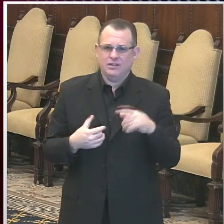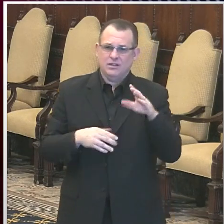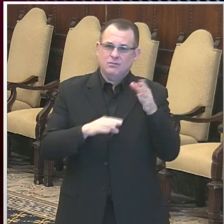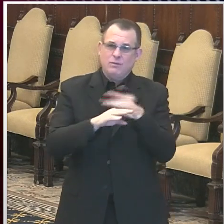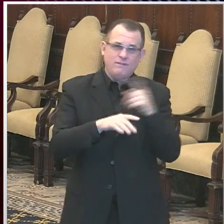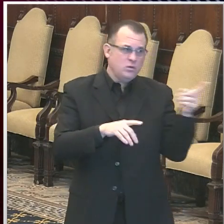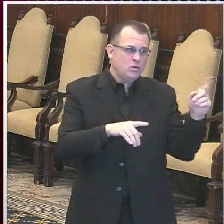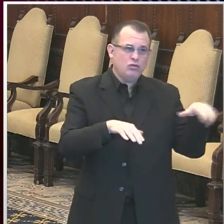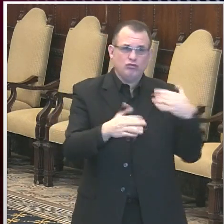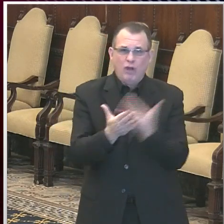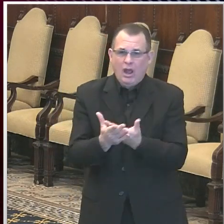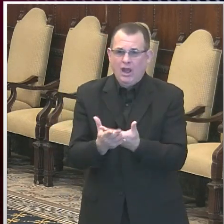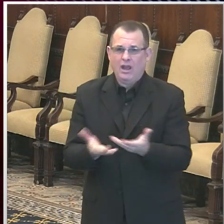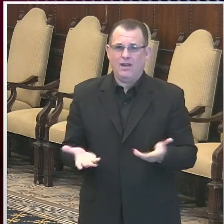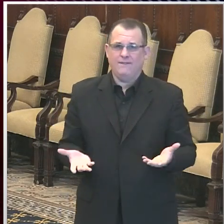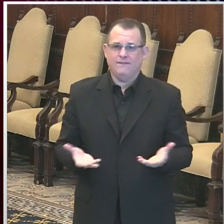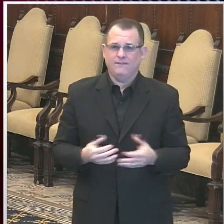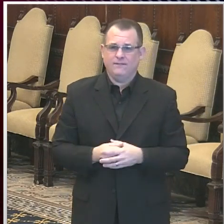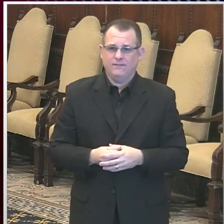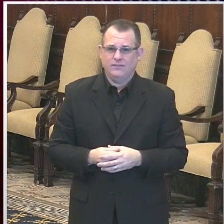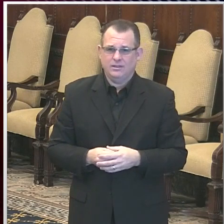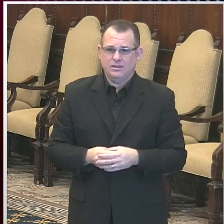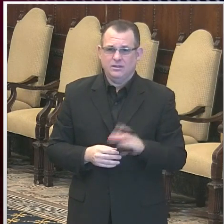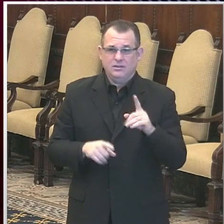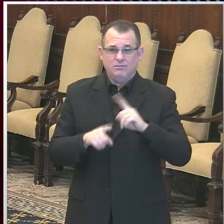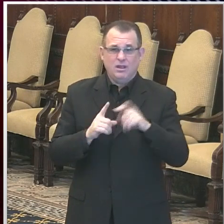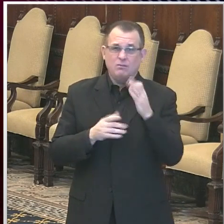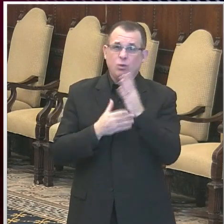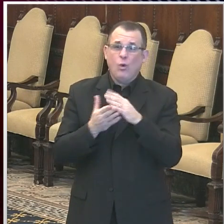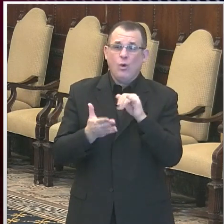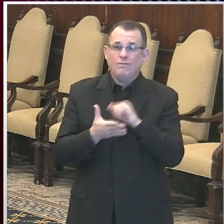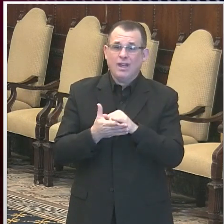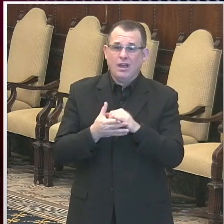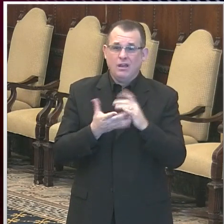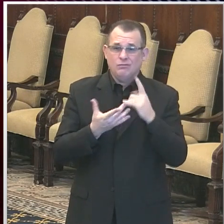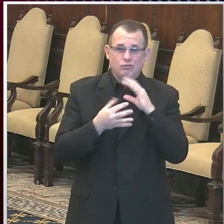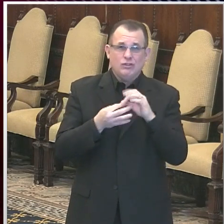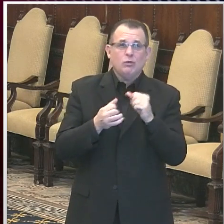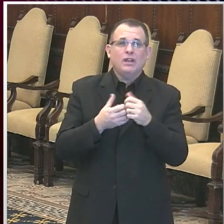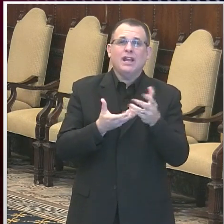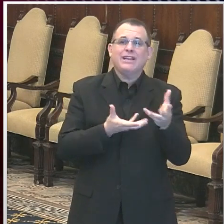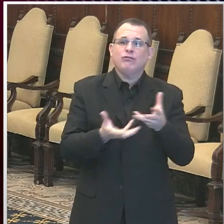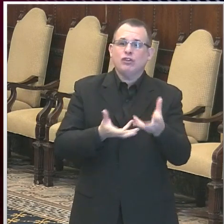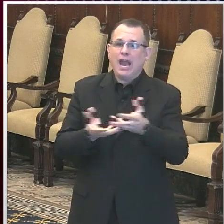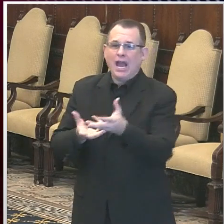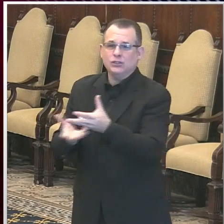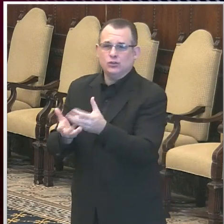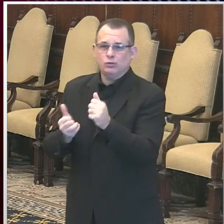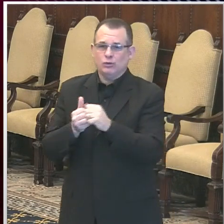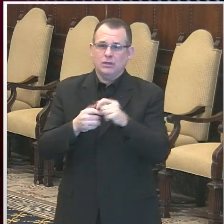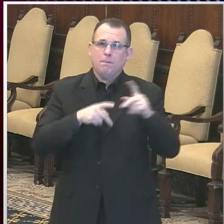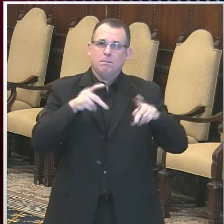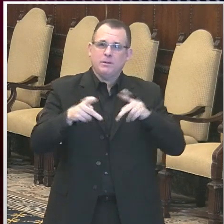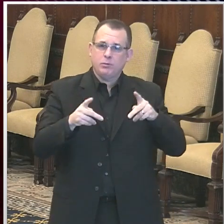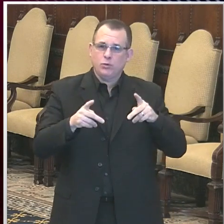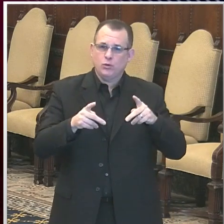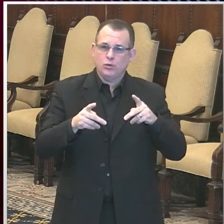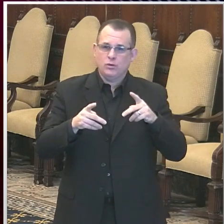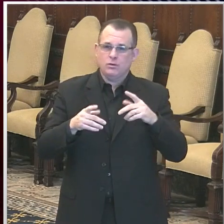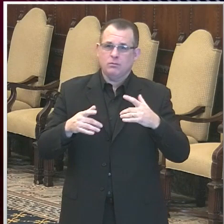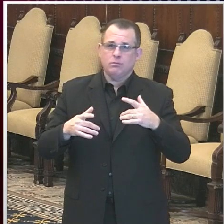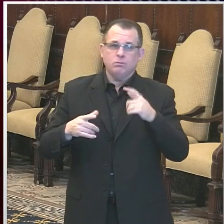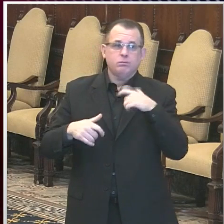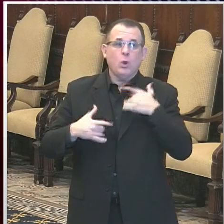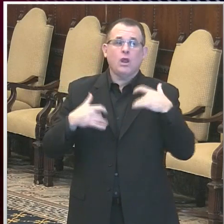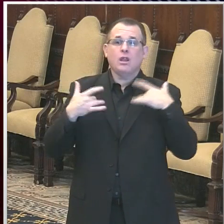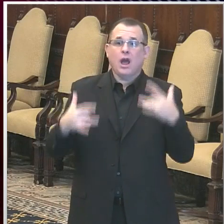Part of the difficulty with that, it is centered around interaction with people who are most likely to shoot or be shot.